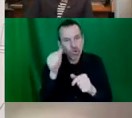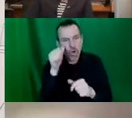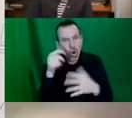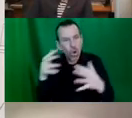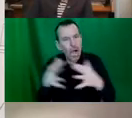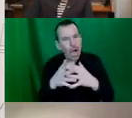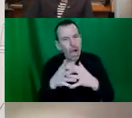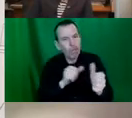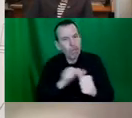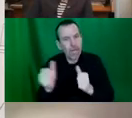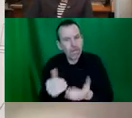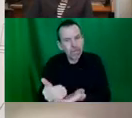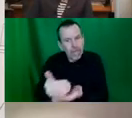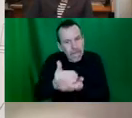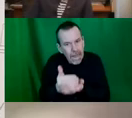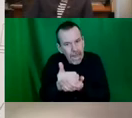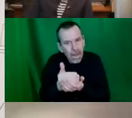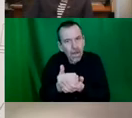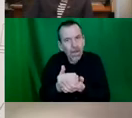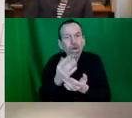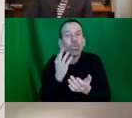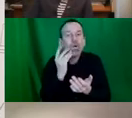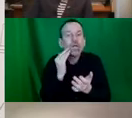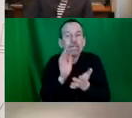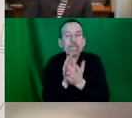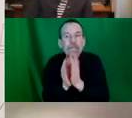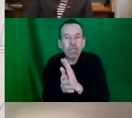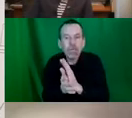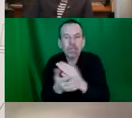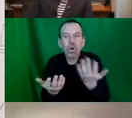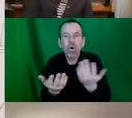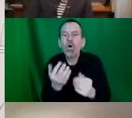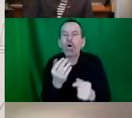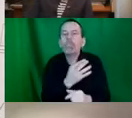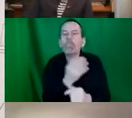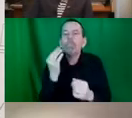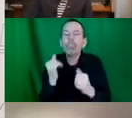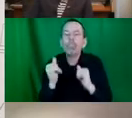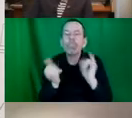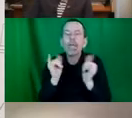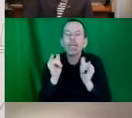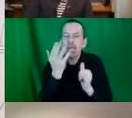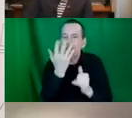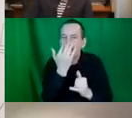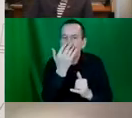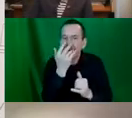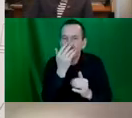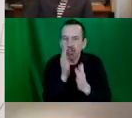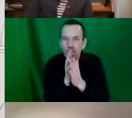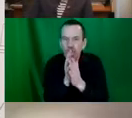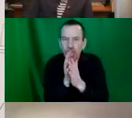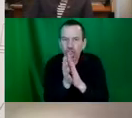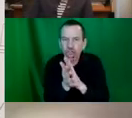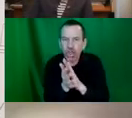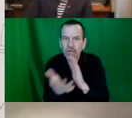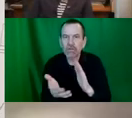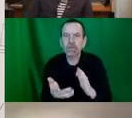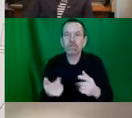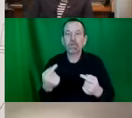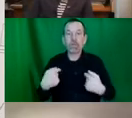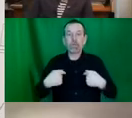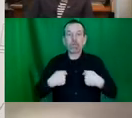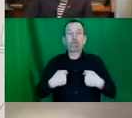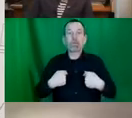awareness of deterioration and how collections are altered by age. I have learned many new skills while at the BL, and I have felt my knowledge of a conservator's